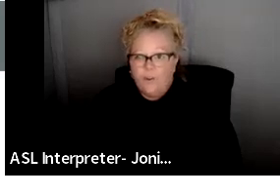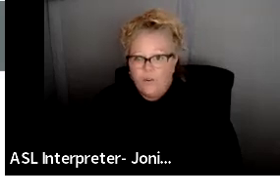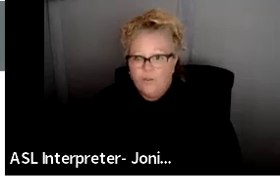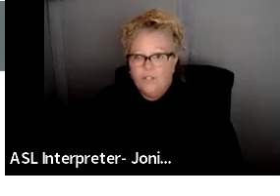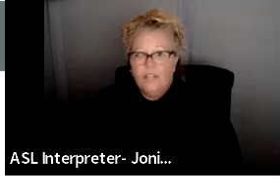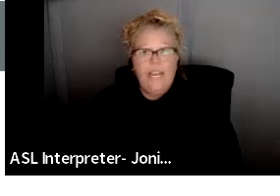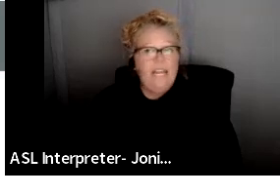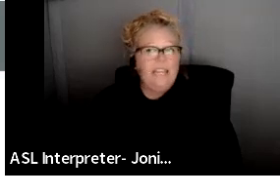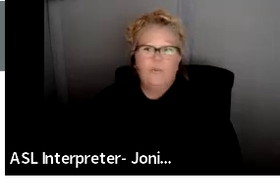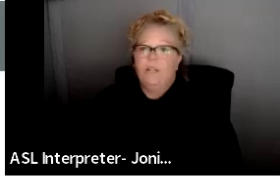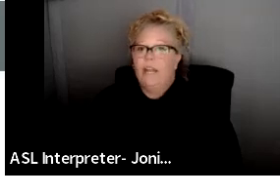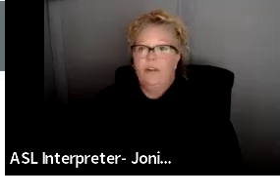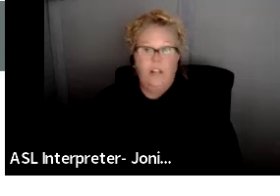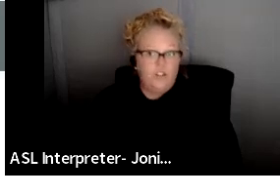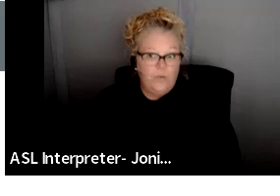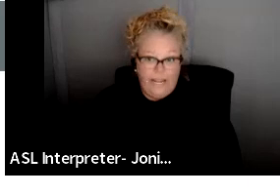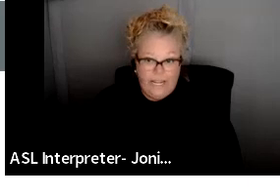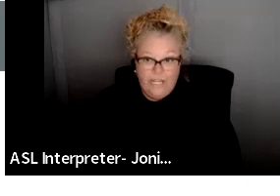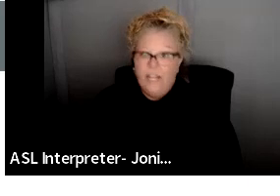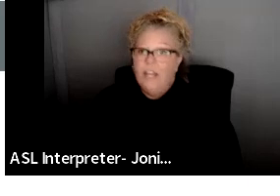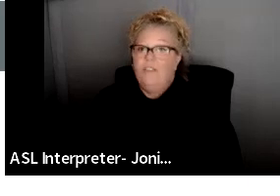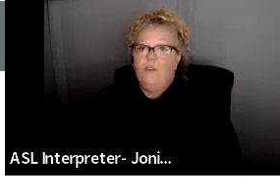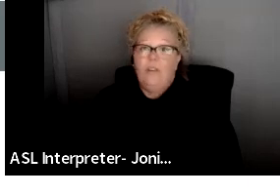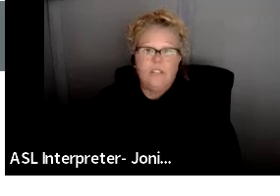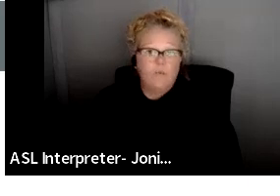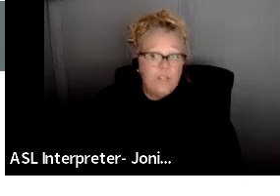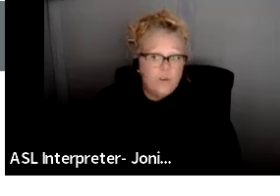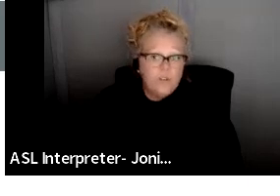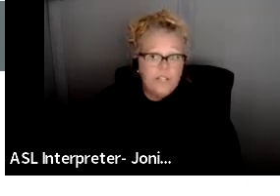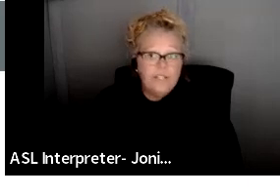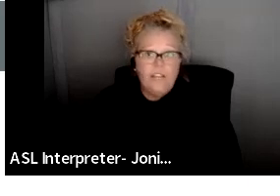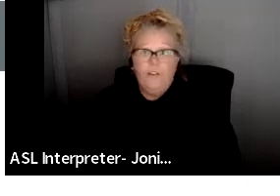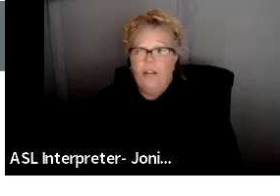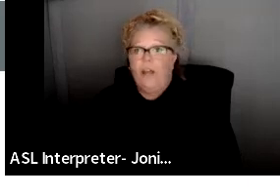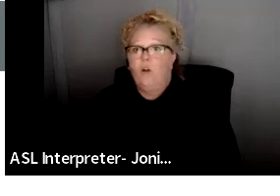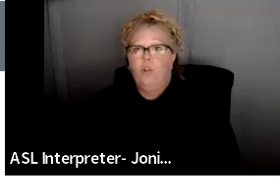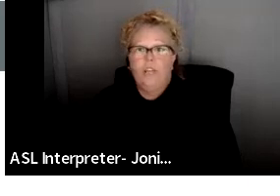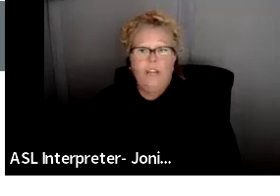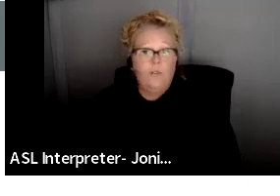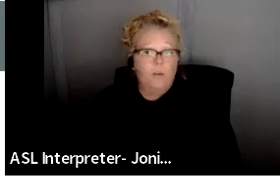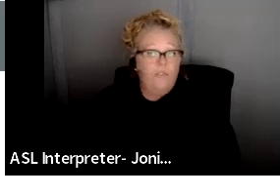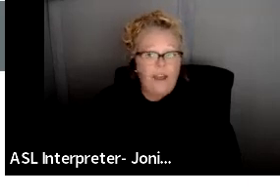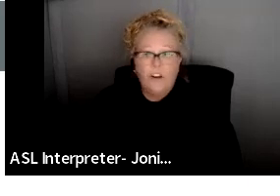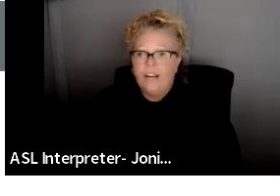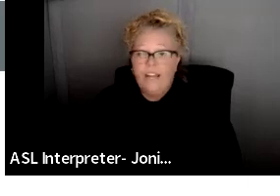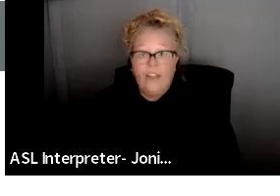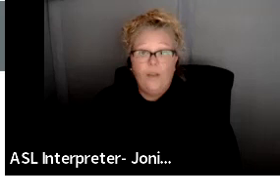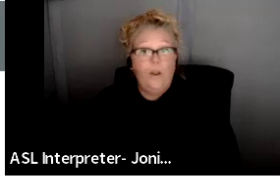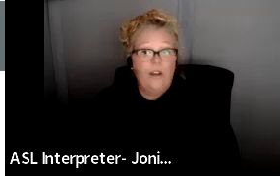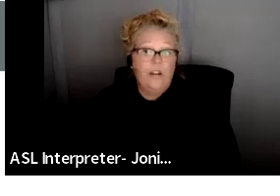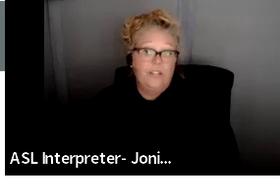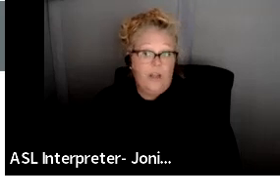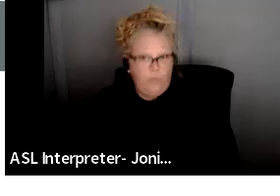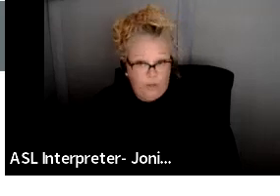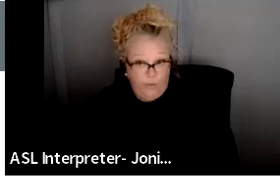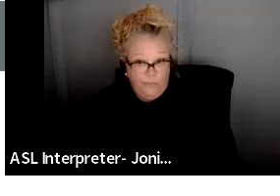and referrals, anything hearing loss related. If you need some resources, if you need help looking for a provider, anything, we